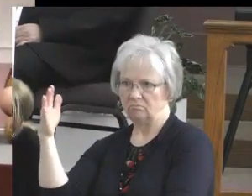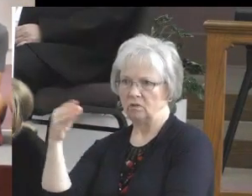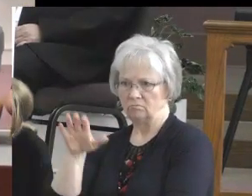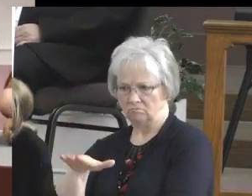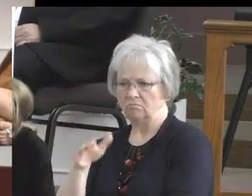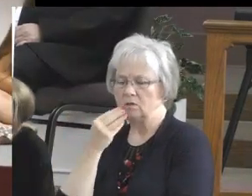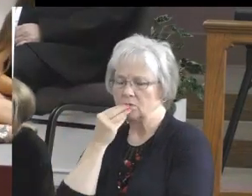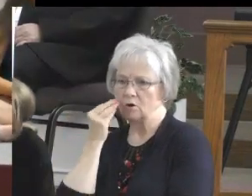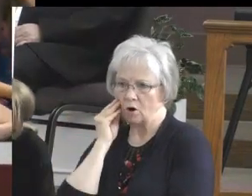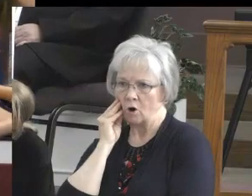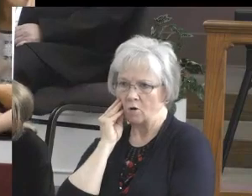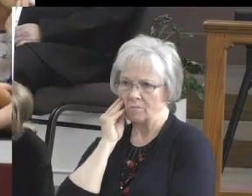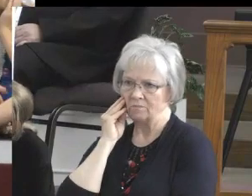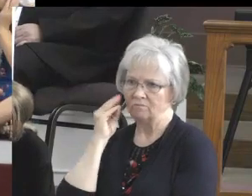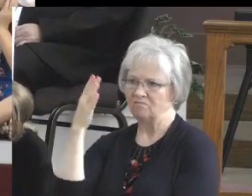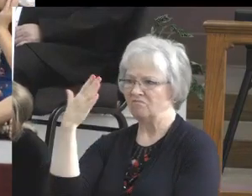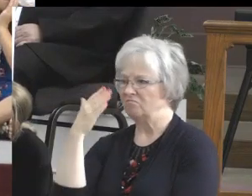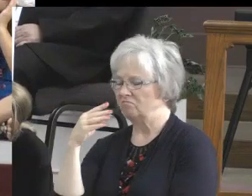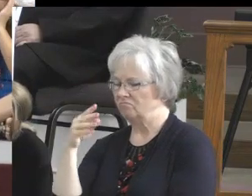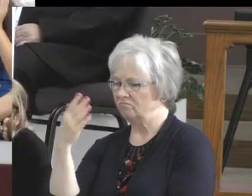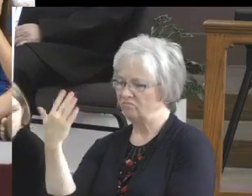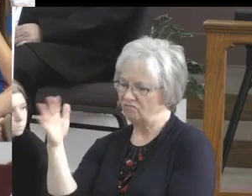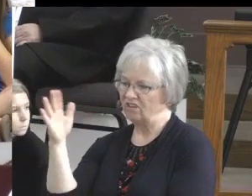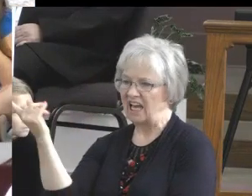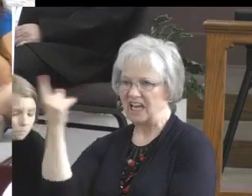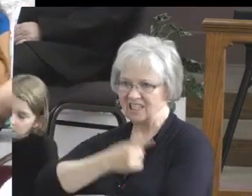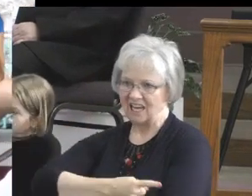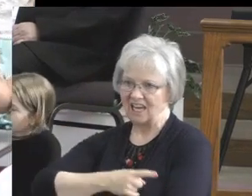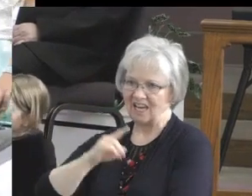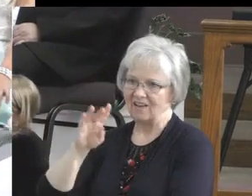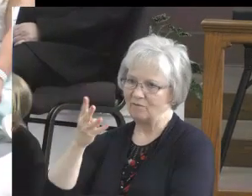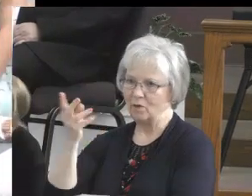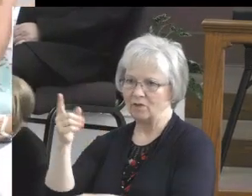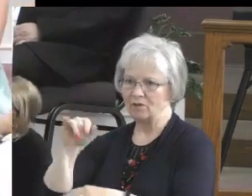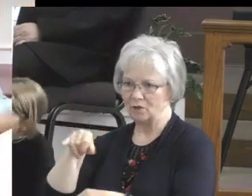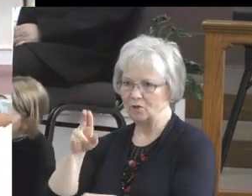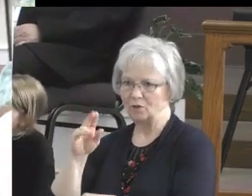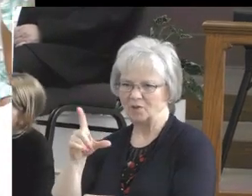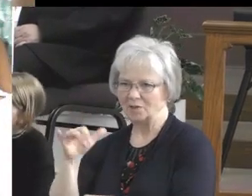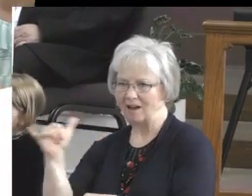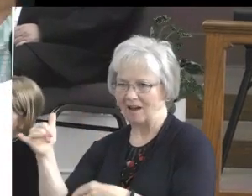for Flag Day or for 4th of July, okay? Sometimes we will do that.